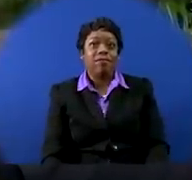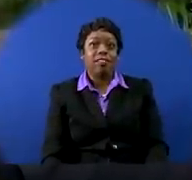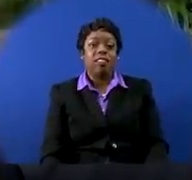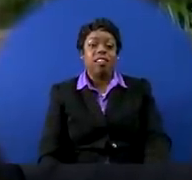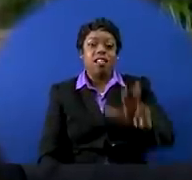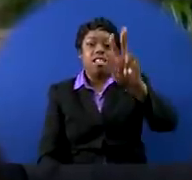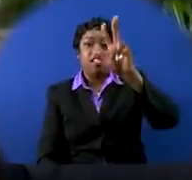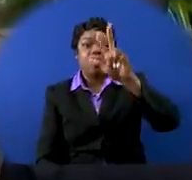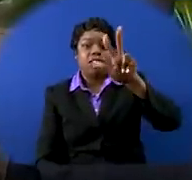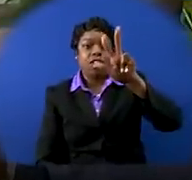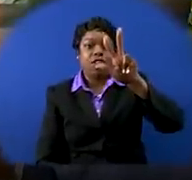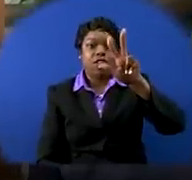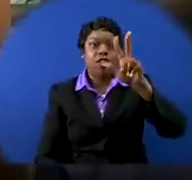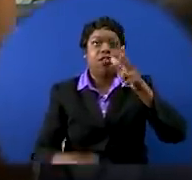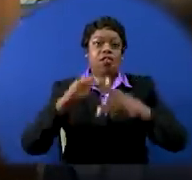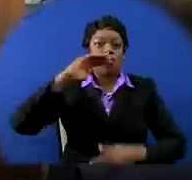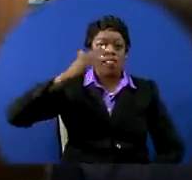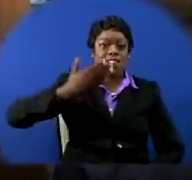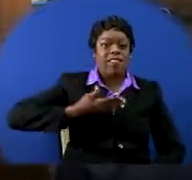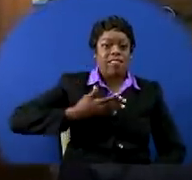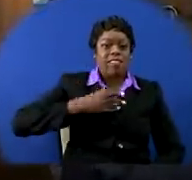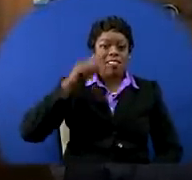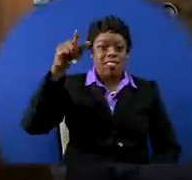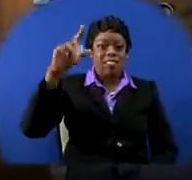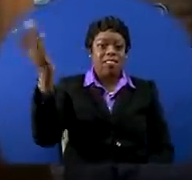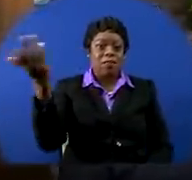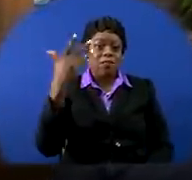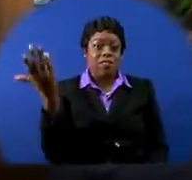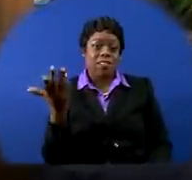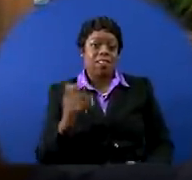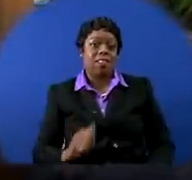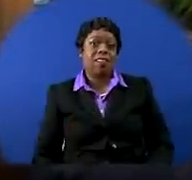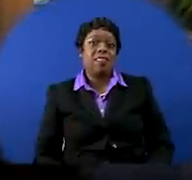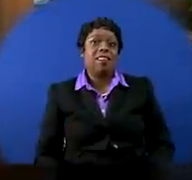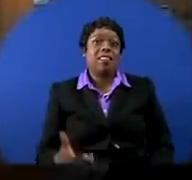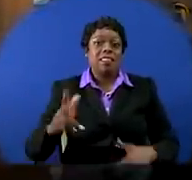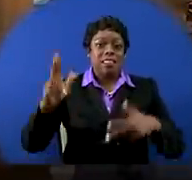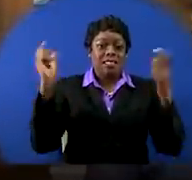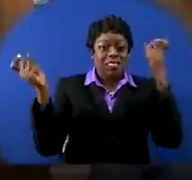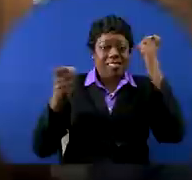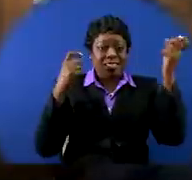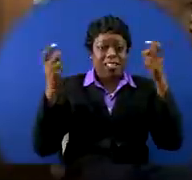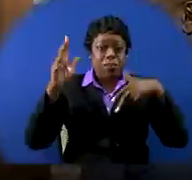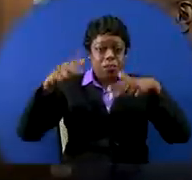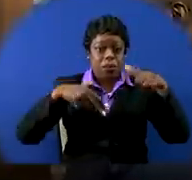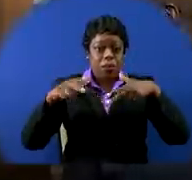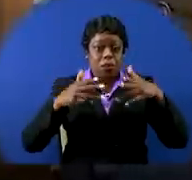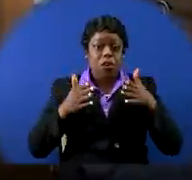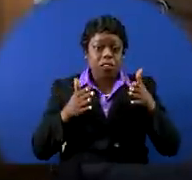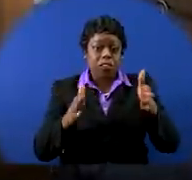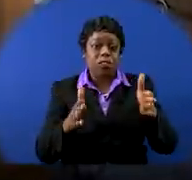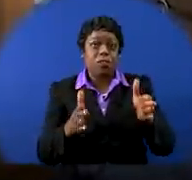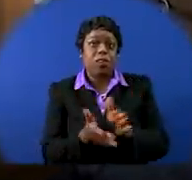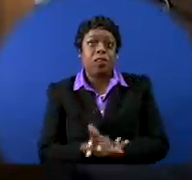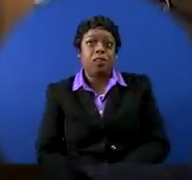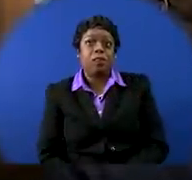Here's the third invitation. Here comes some right back there. Come on, will you celebrate with them while they're walking this way? Praise the Lord.